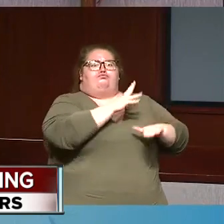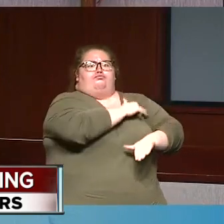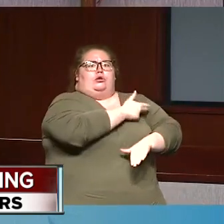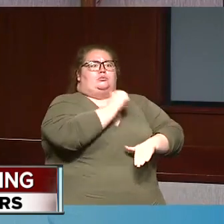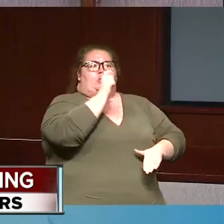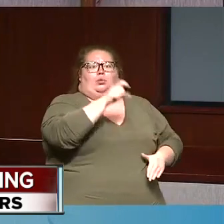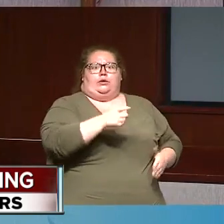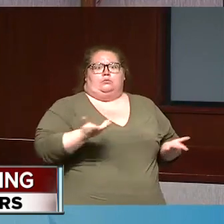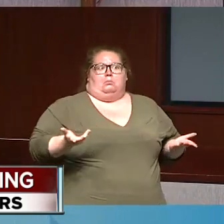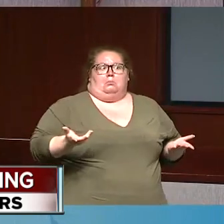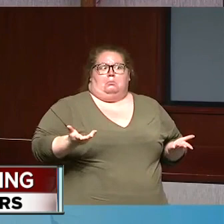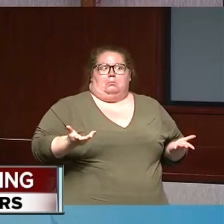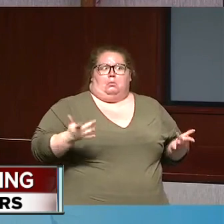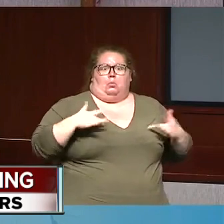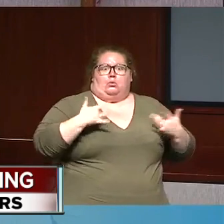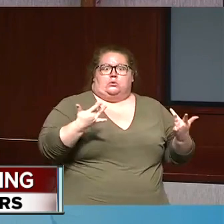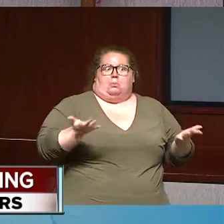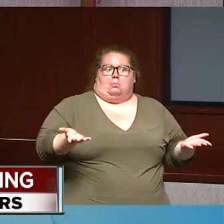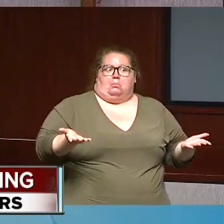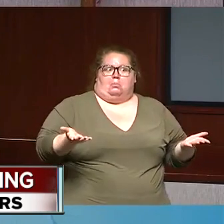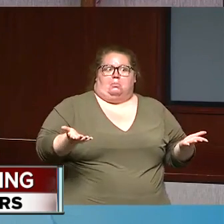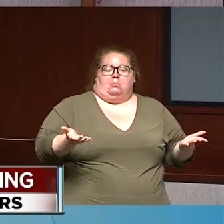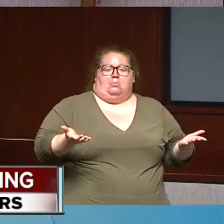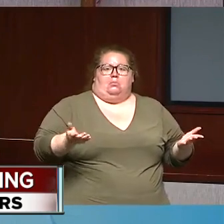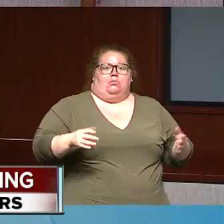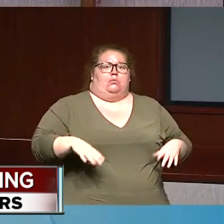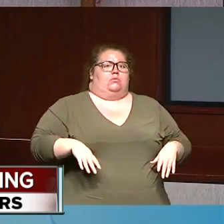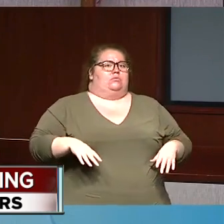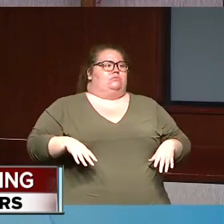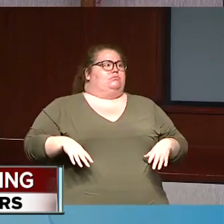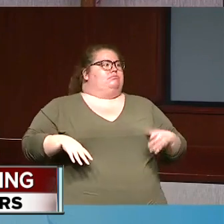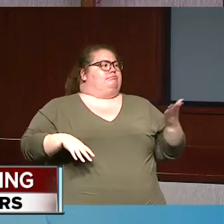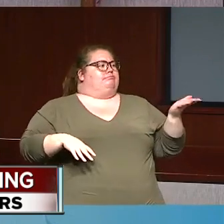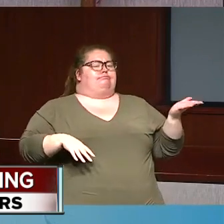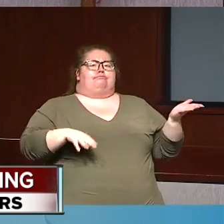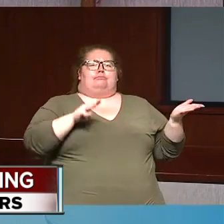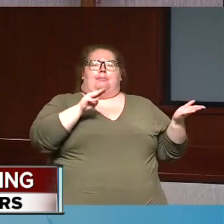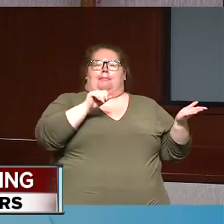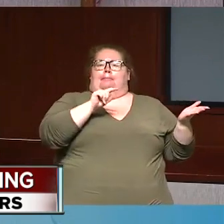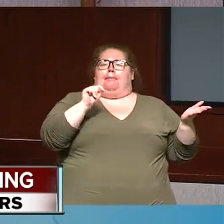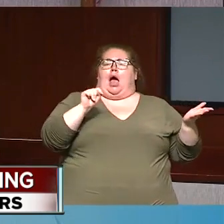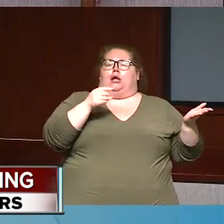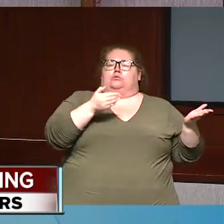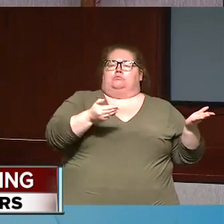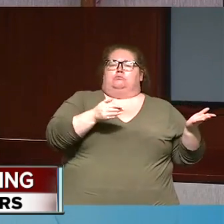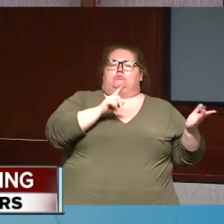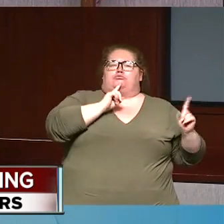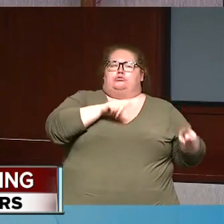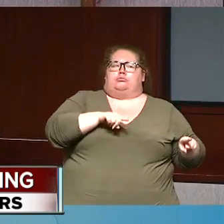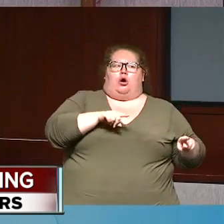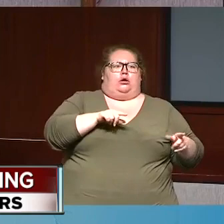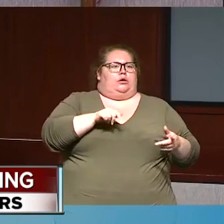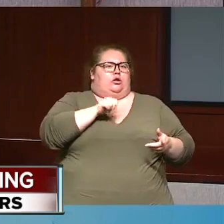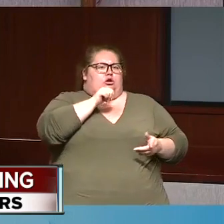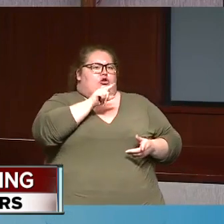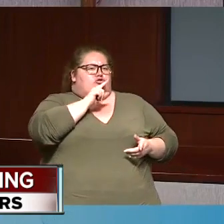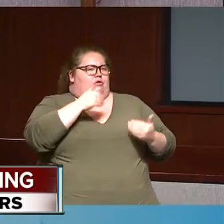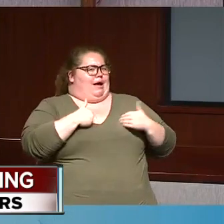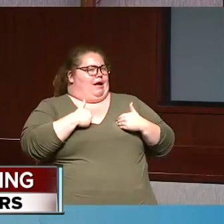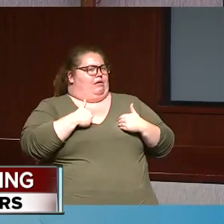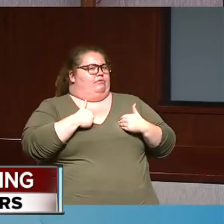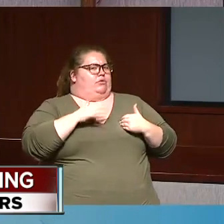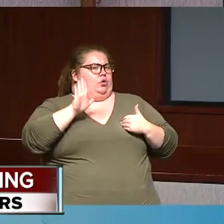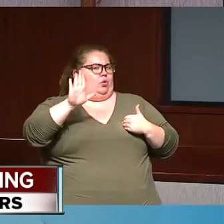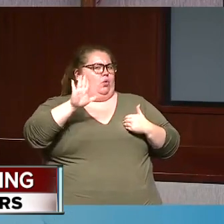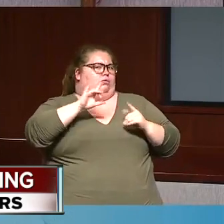So I'll have Matt respond to that question. I'm not sure anyone in this room is going to have a really good answer for